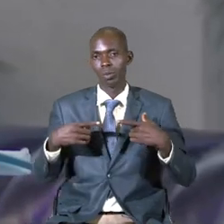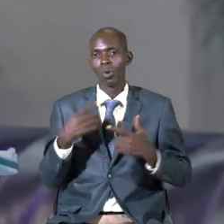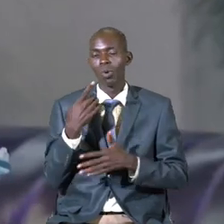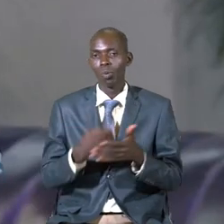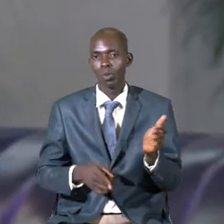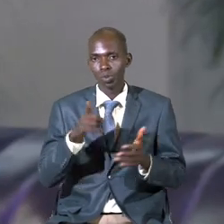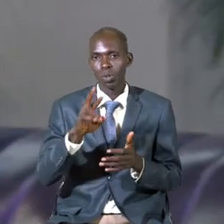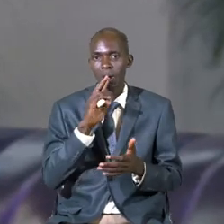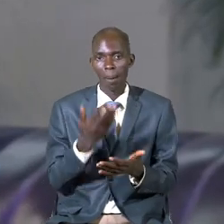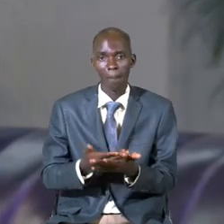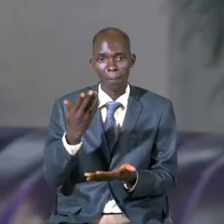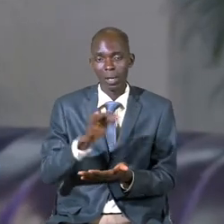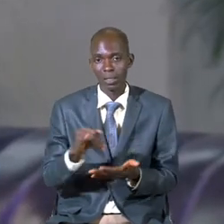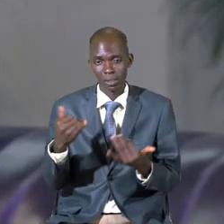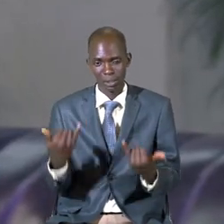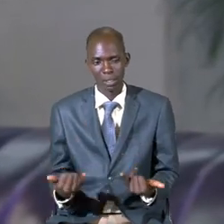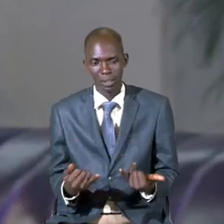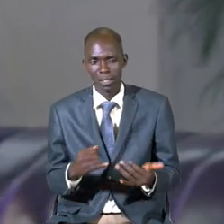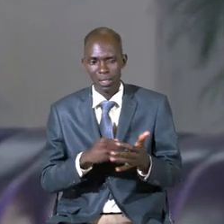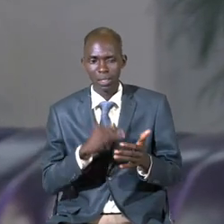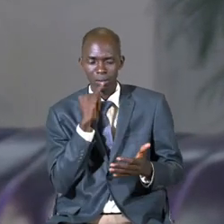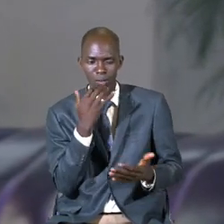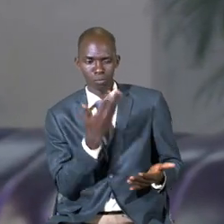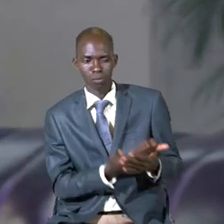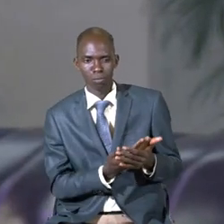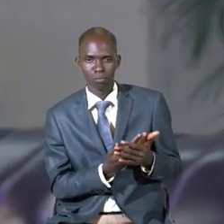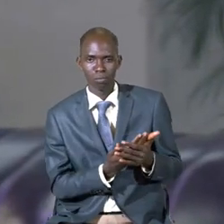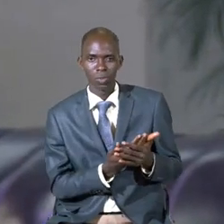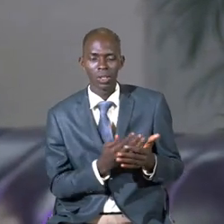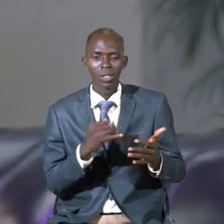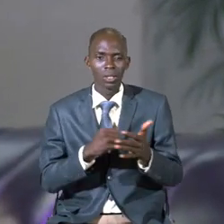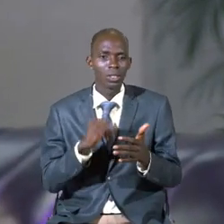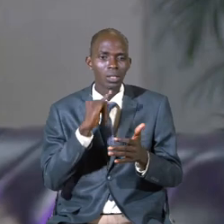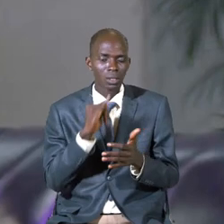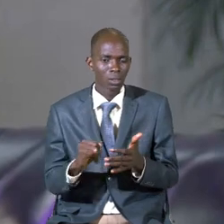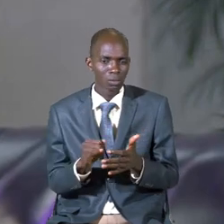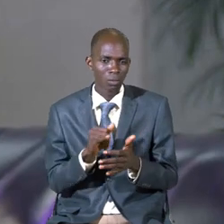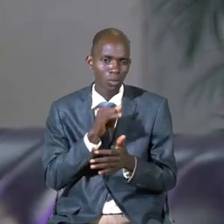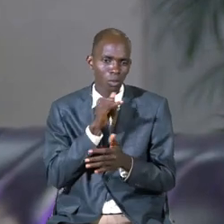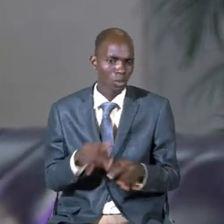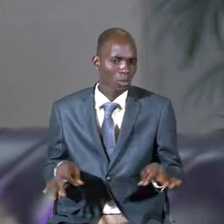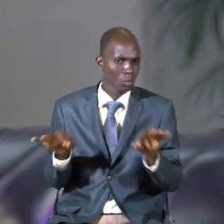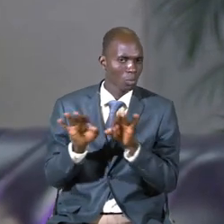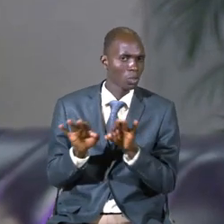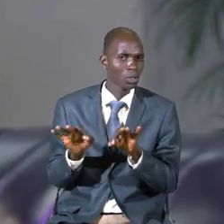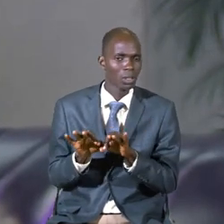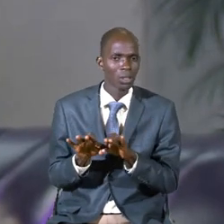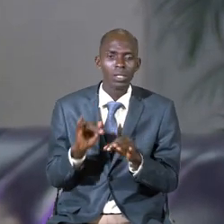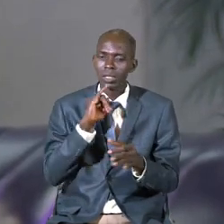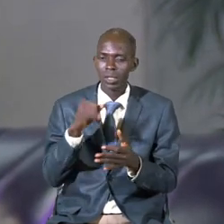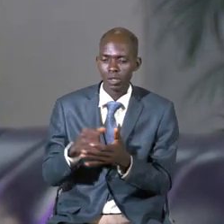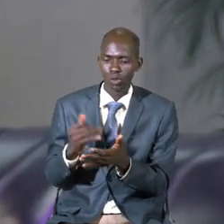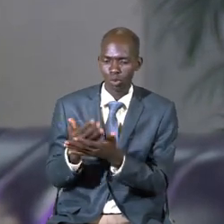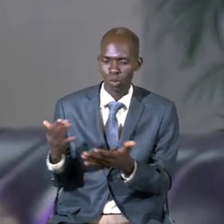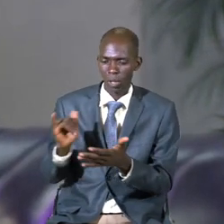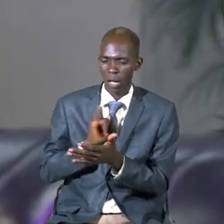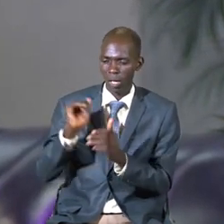this good is it a non-essential is it something i can do